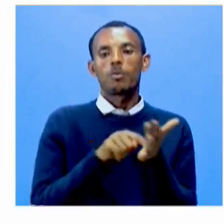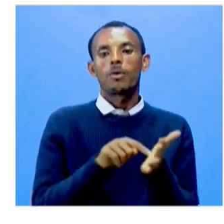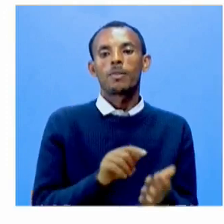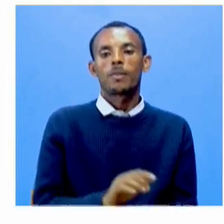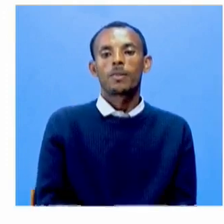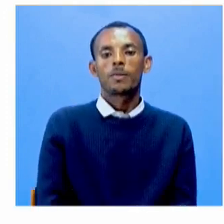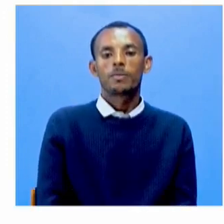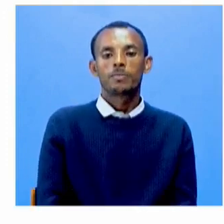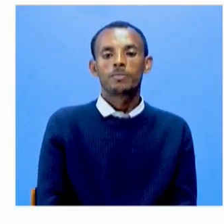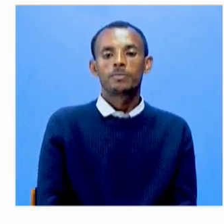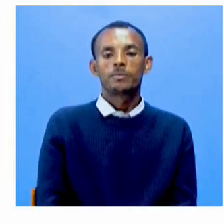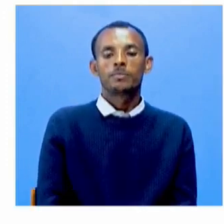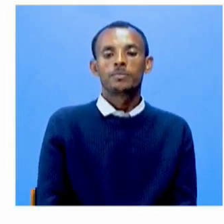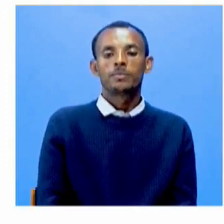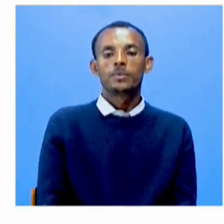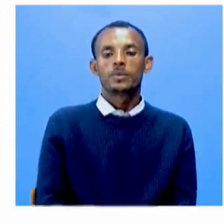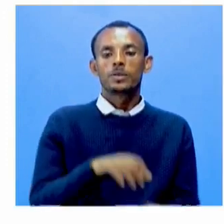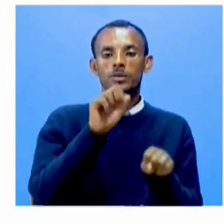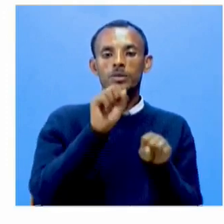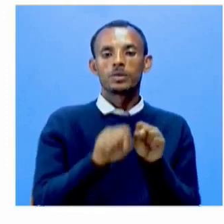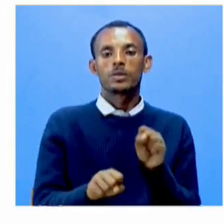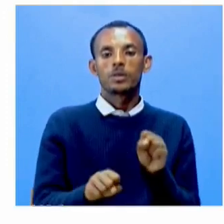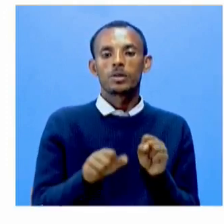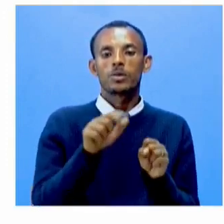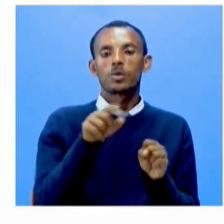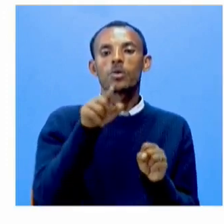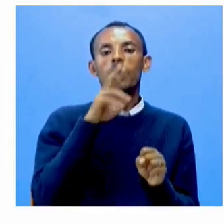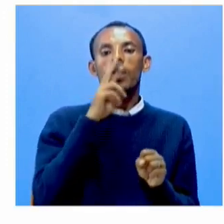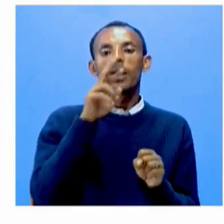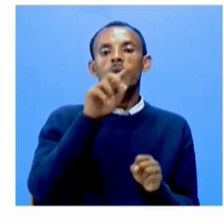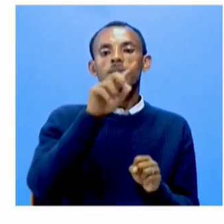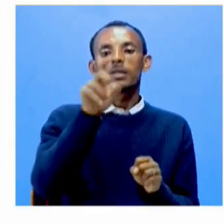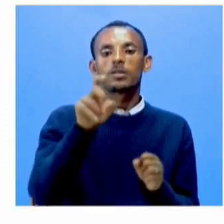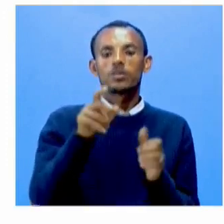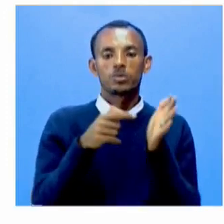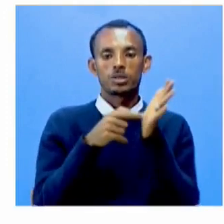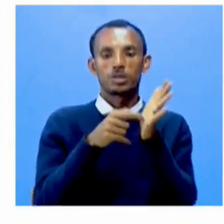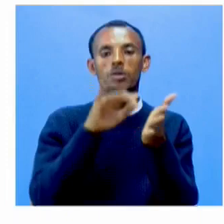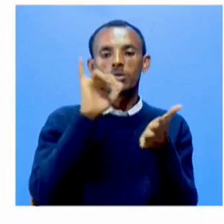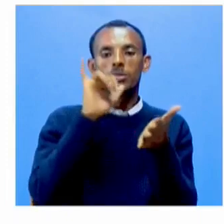midpoint. So you are asked to show